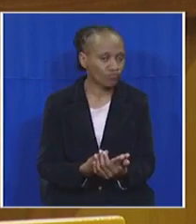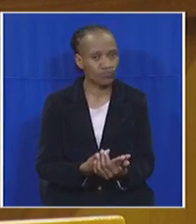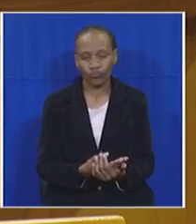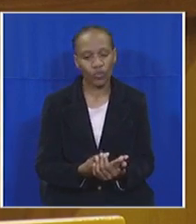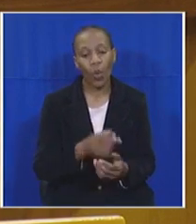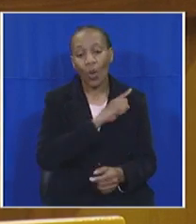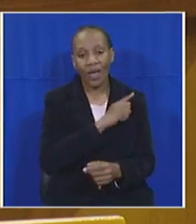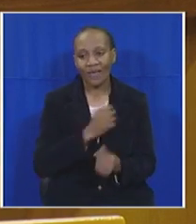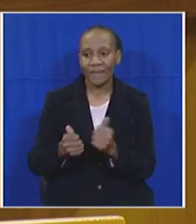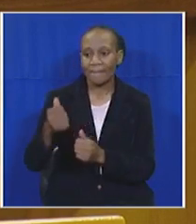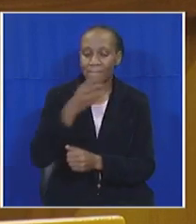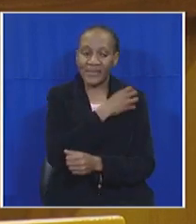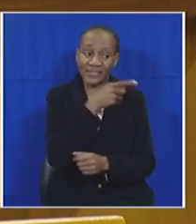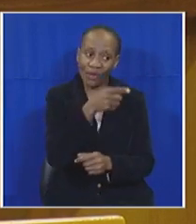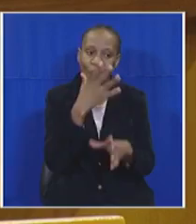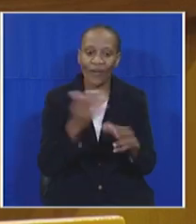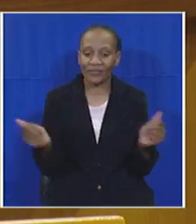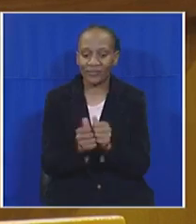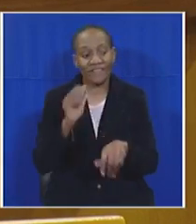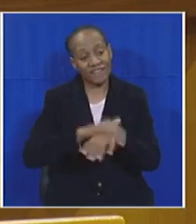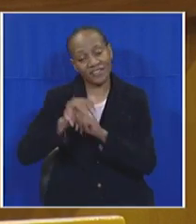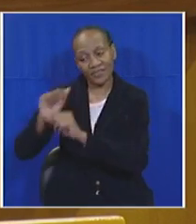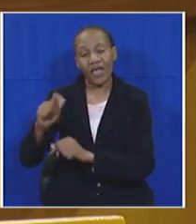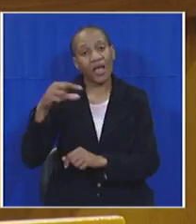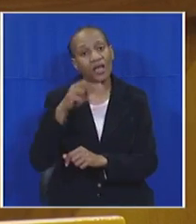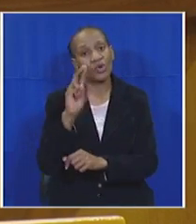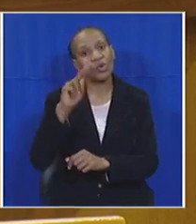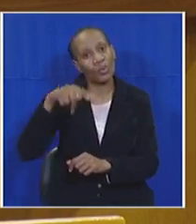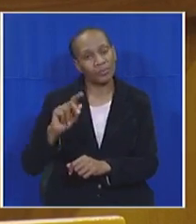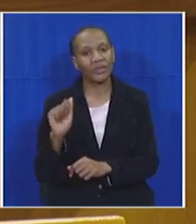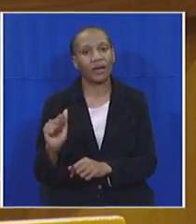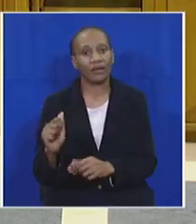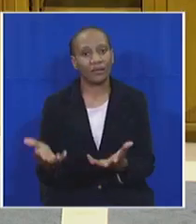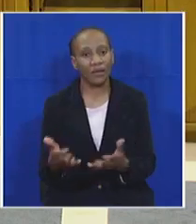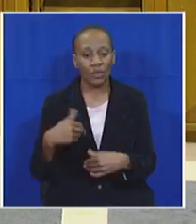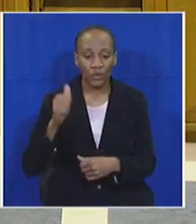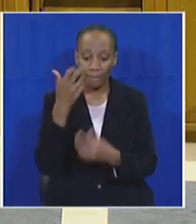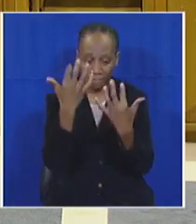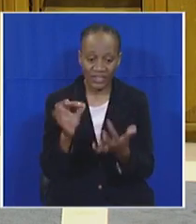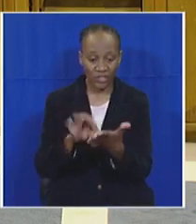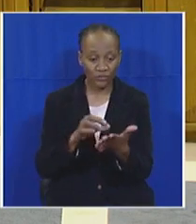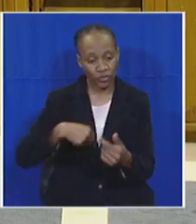Gupta minister, and we reject the budget vote.